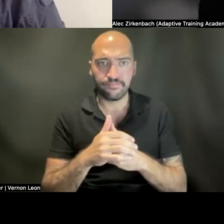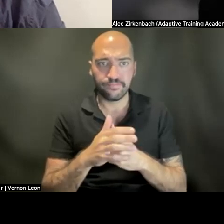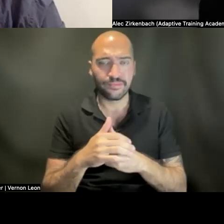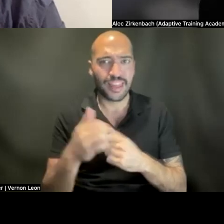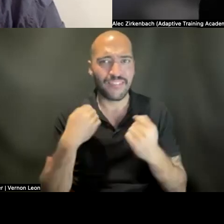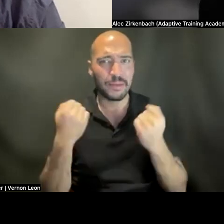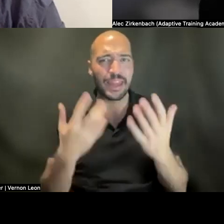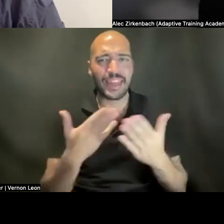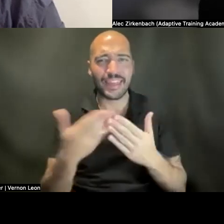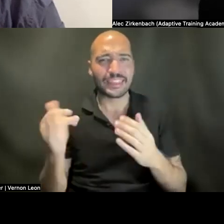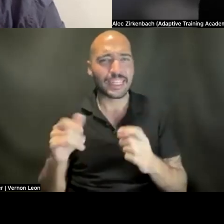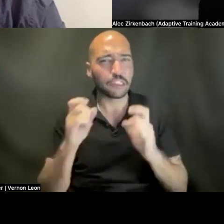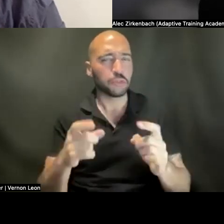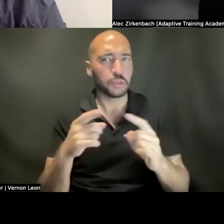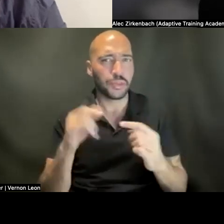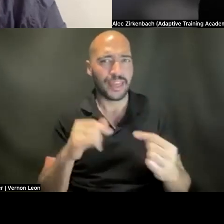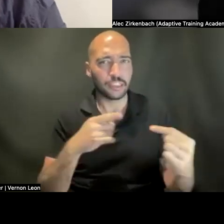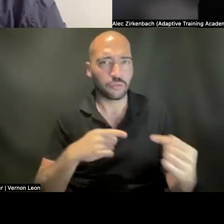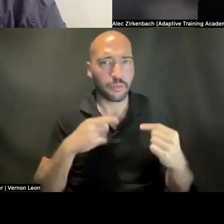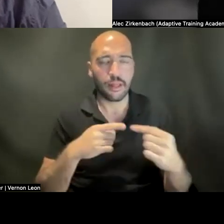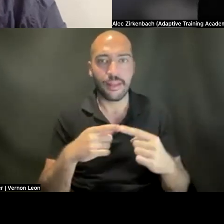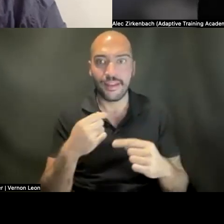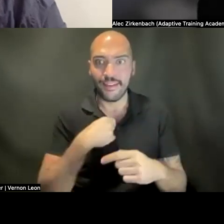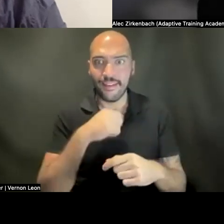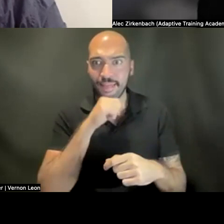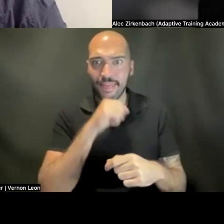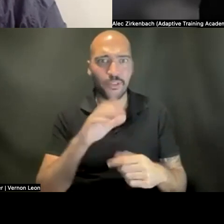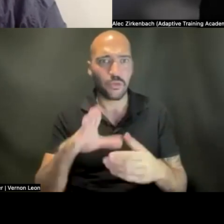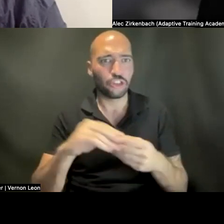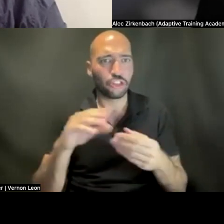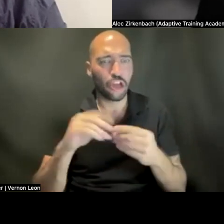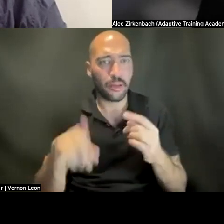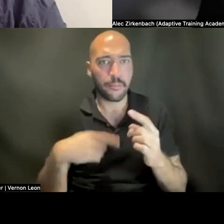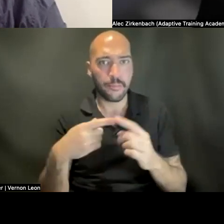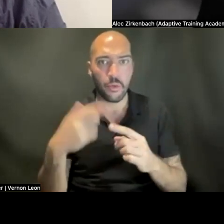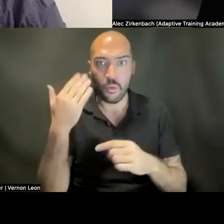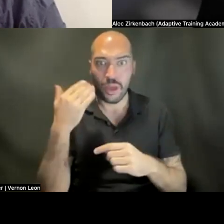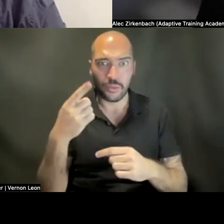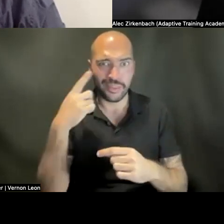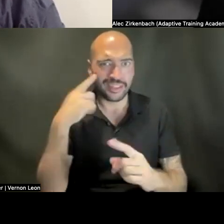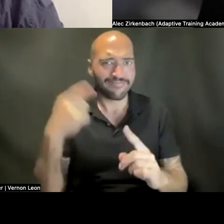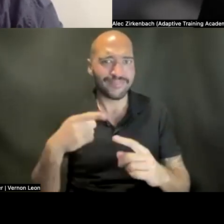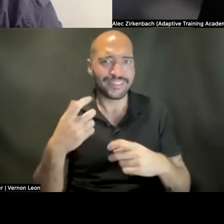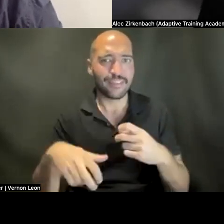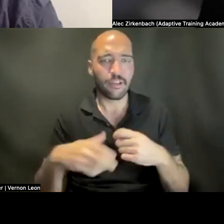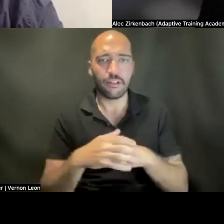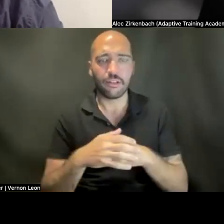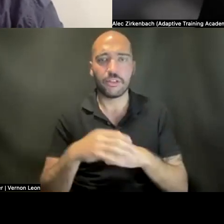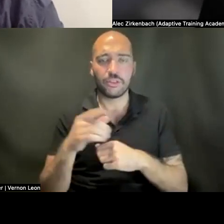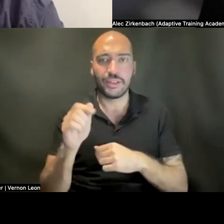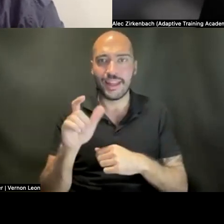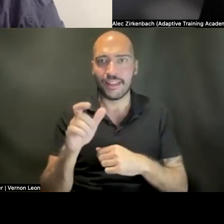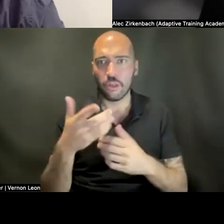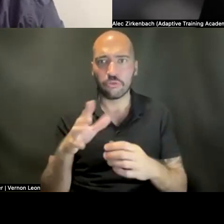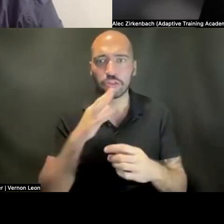things that contribute to that difficulty. And I'd love to talk about why you think that is difficult. You know, Alec, you already talked about how you